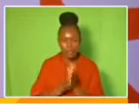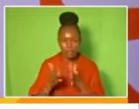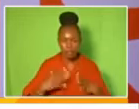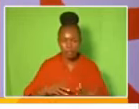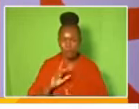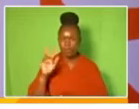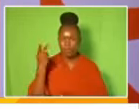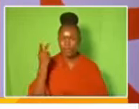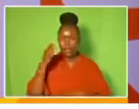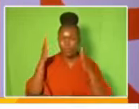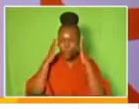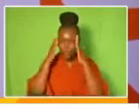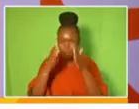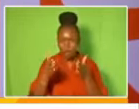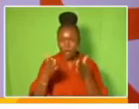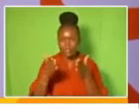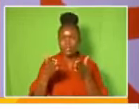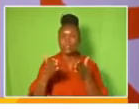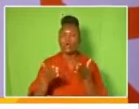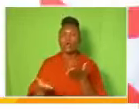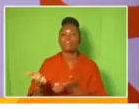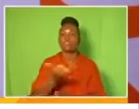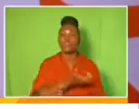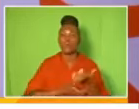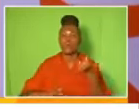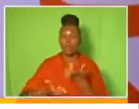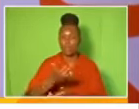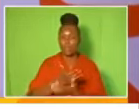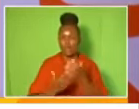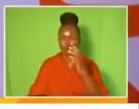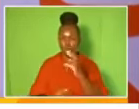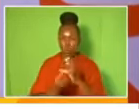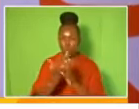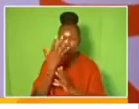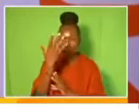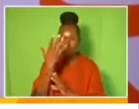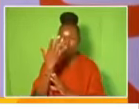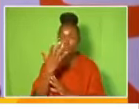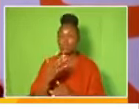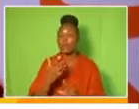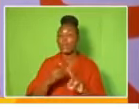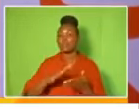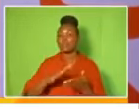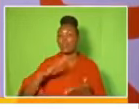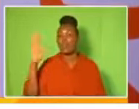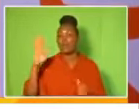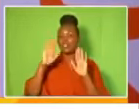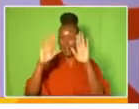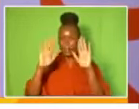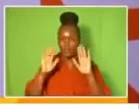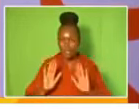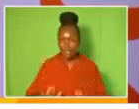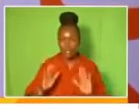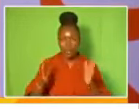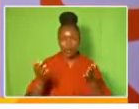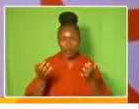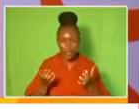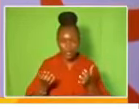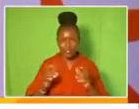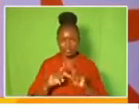focus on economic upward mobility. Most importantly, we need a